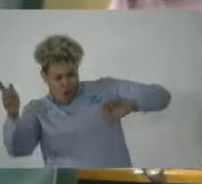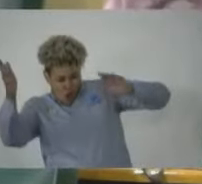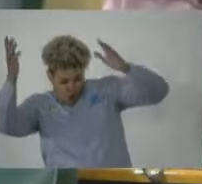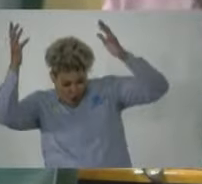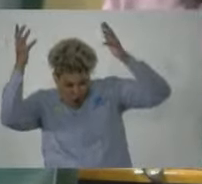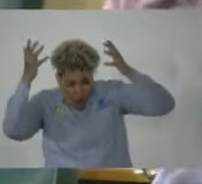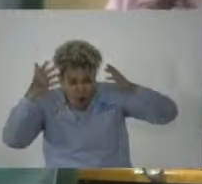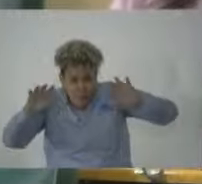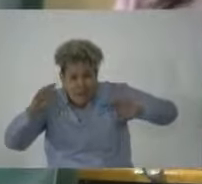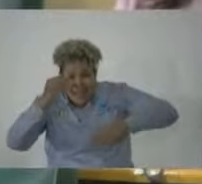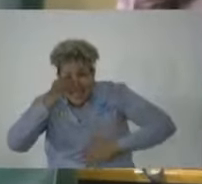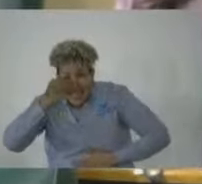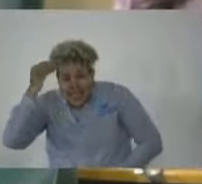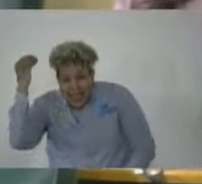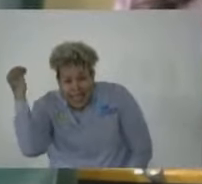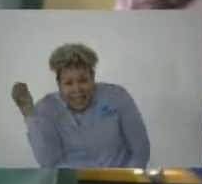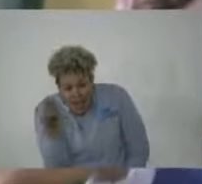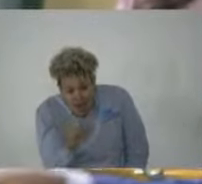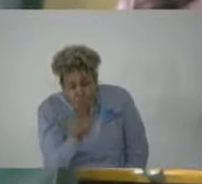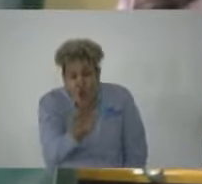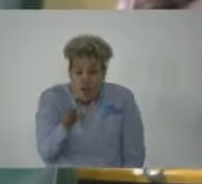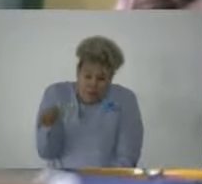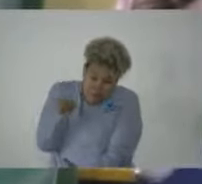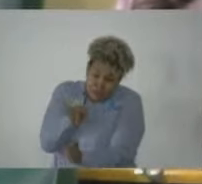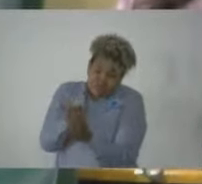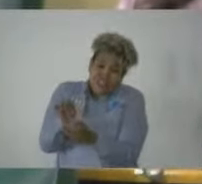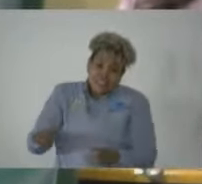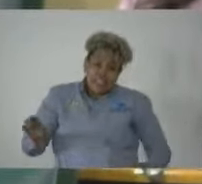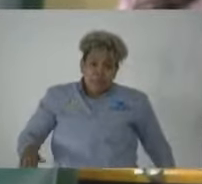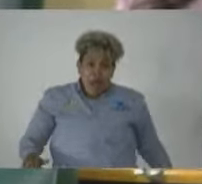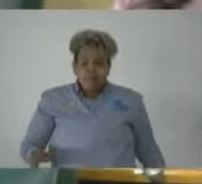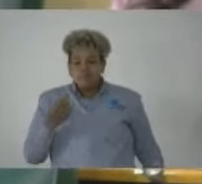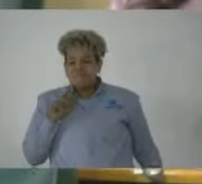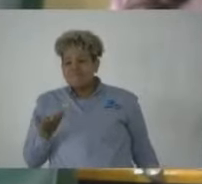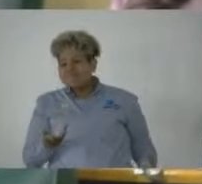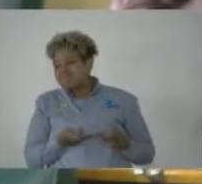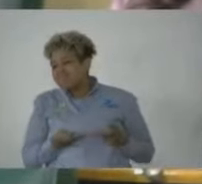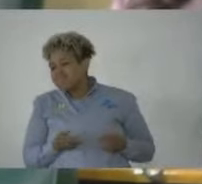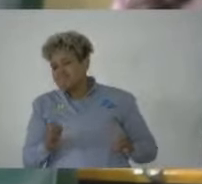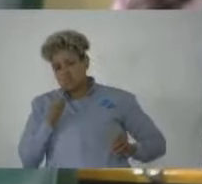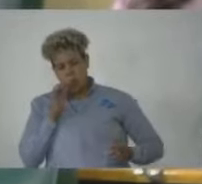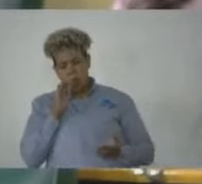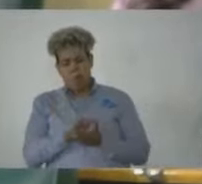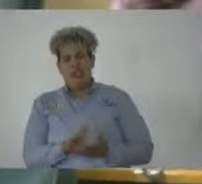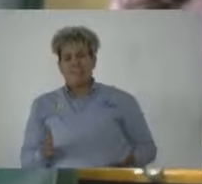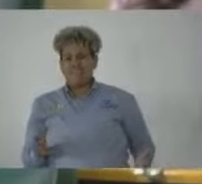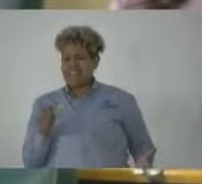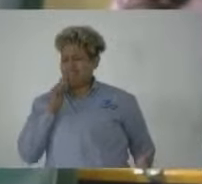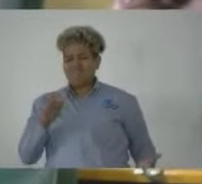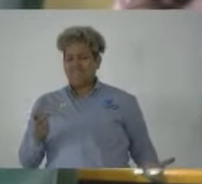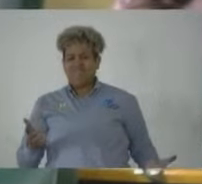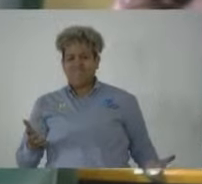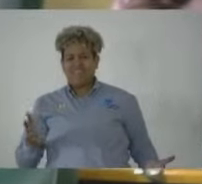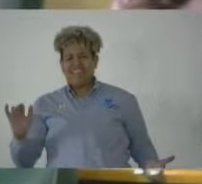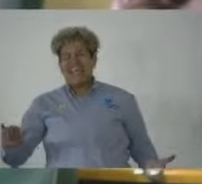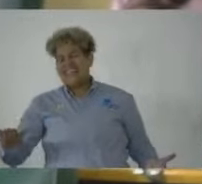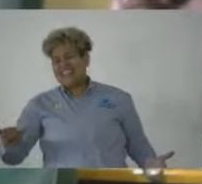completely ignoring her position in this House, yes, Madam Speaker, was absolutely